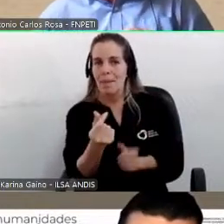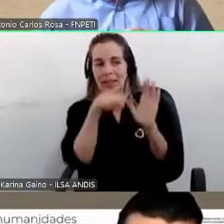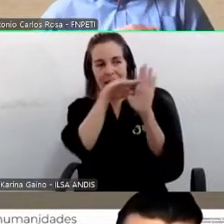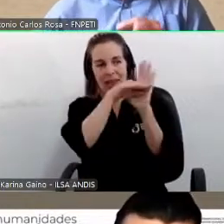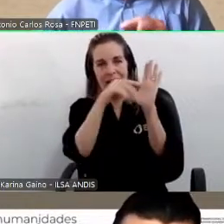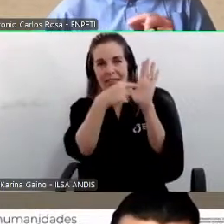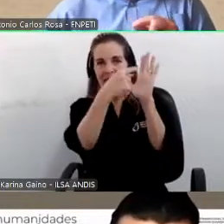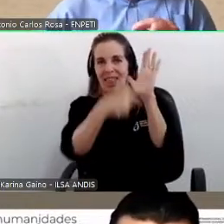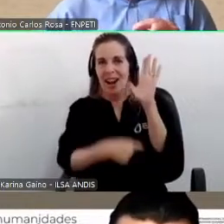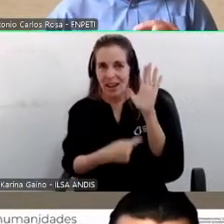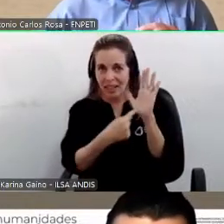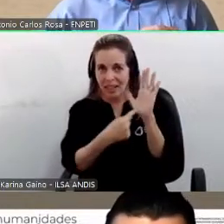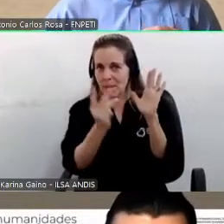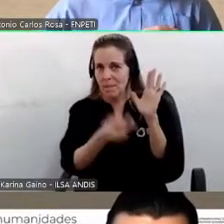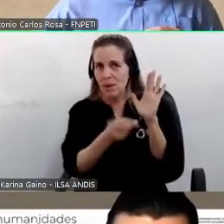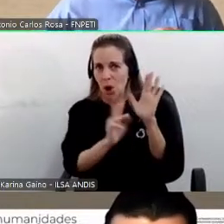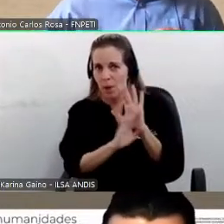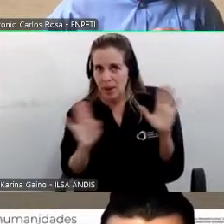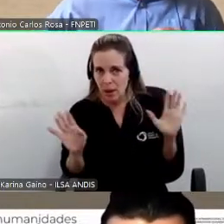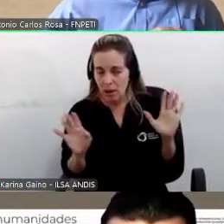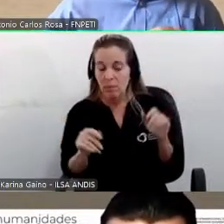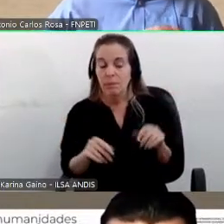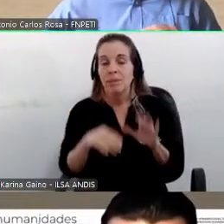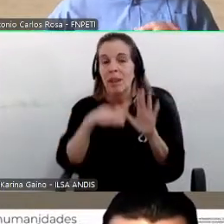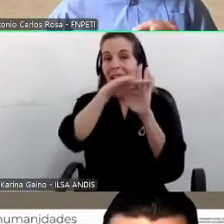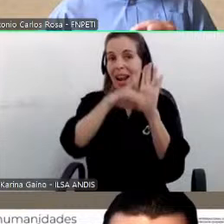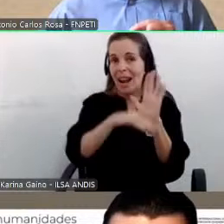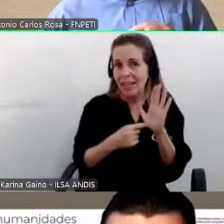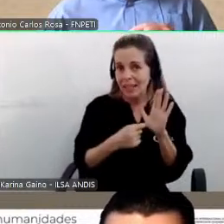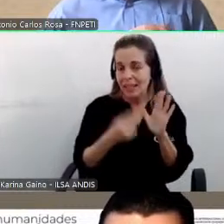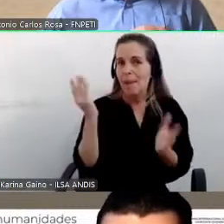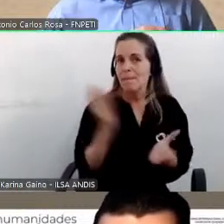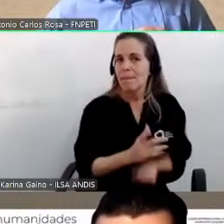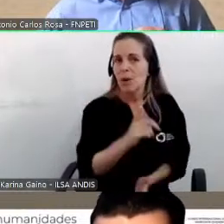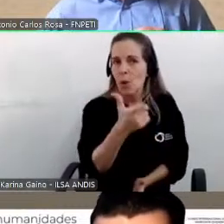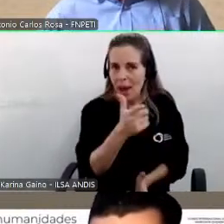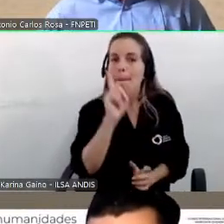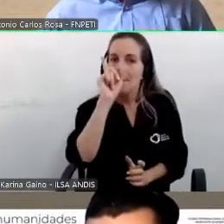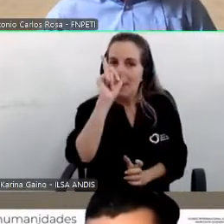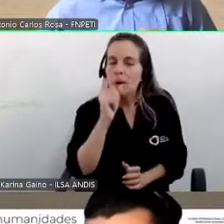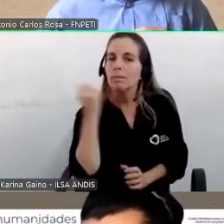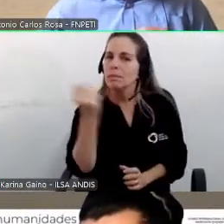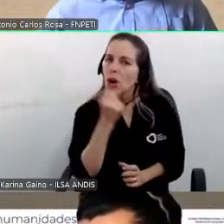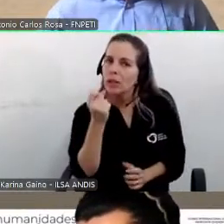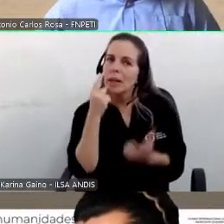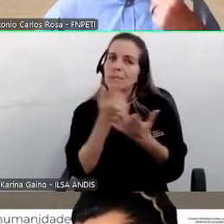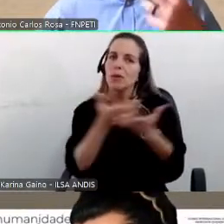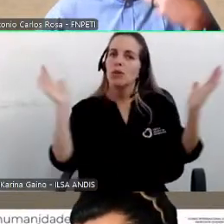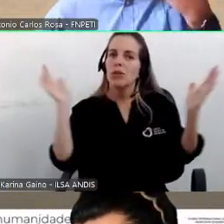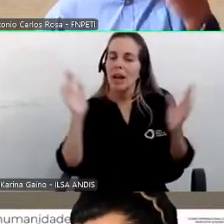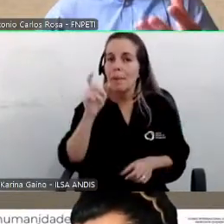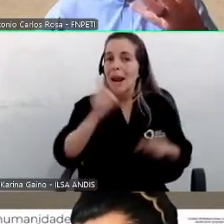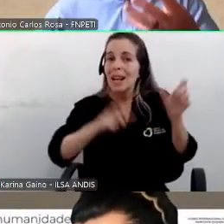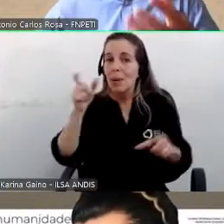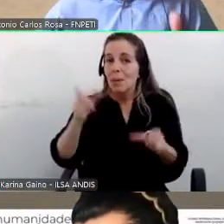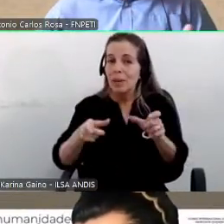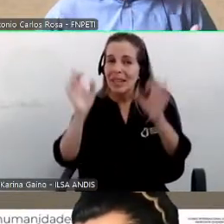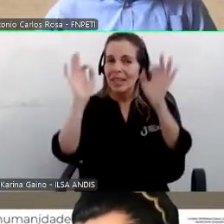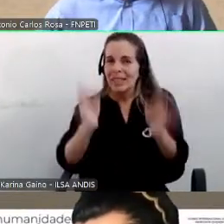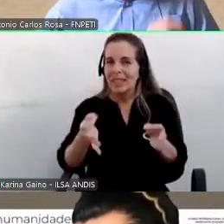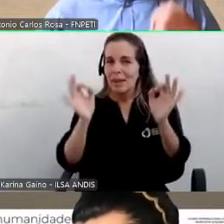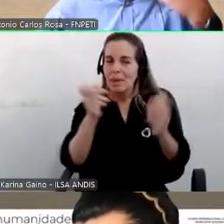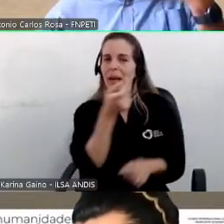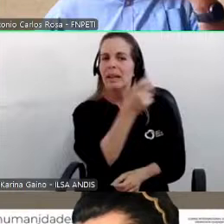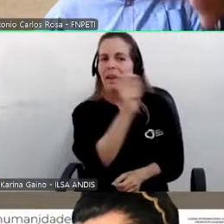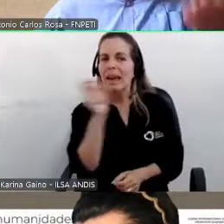this occurred in 2010. And though it is an instrument that does not provide for punishment or penalty, it has been